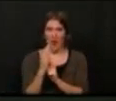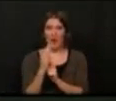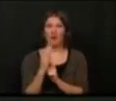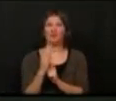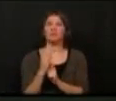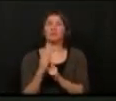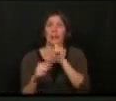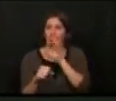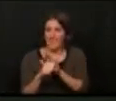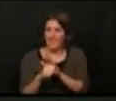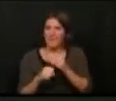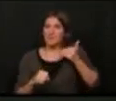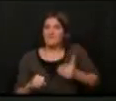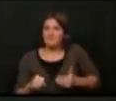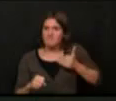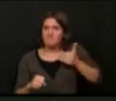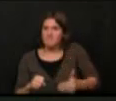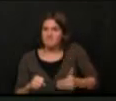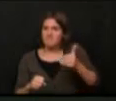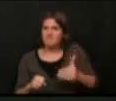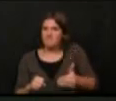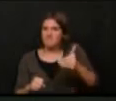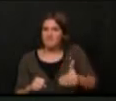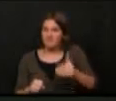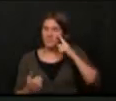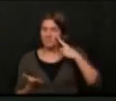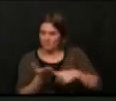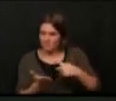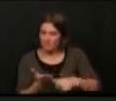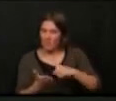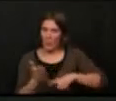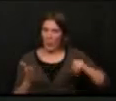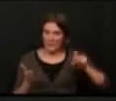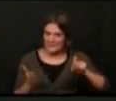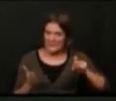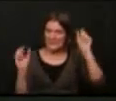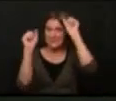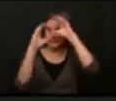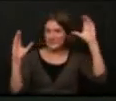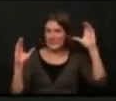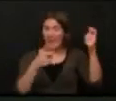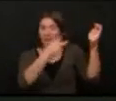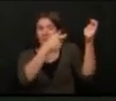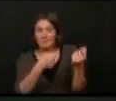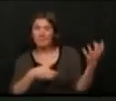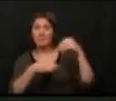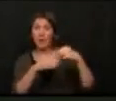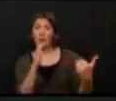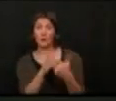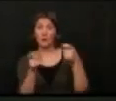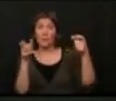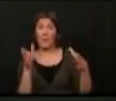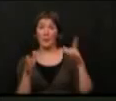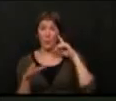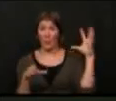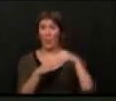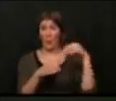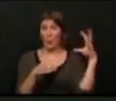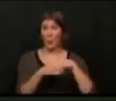grappling with our ability to pay and our long-term needs that he's going to be participating in discussions about as